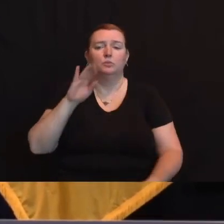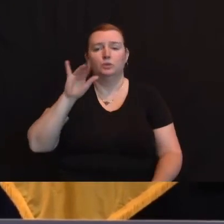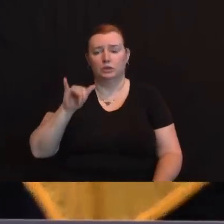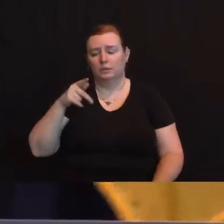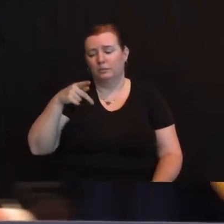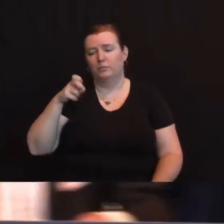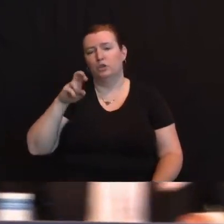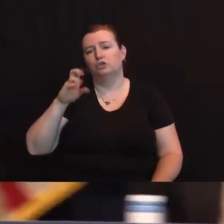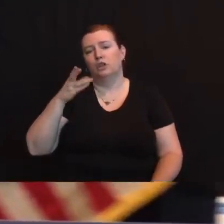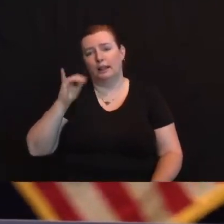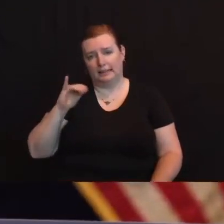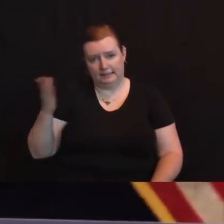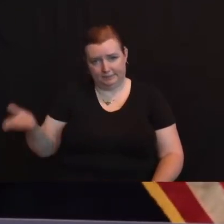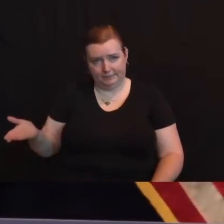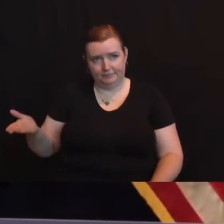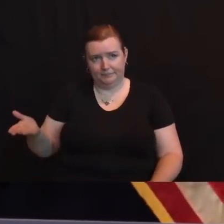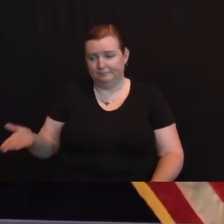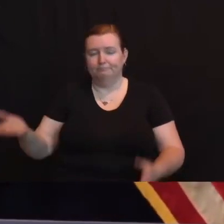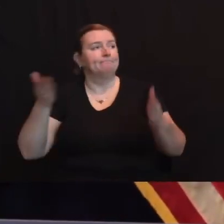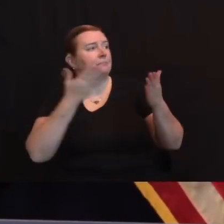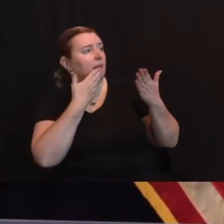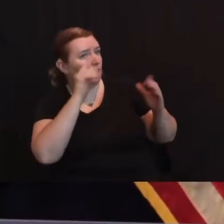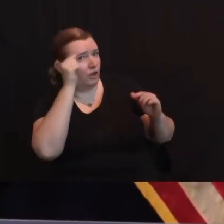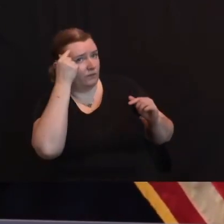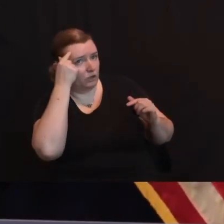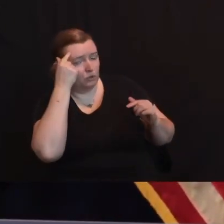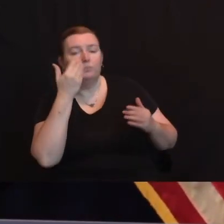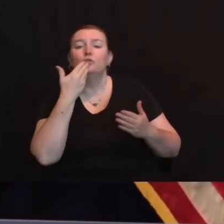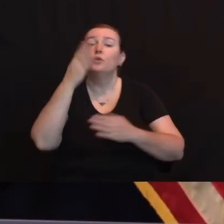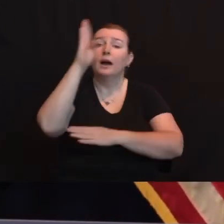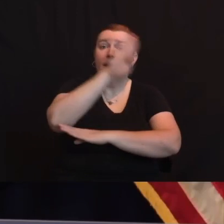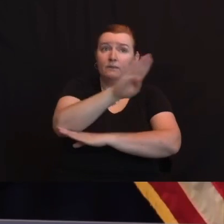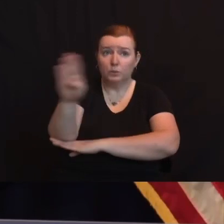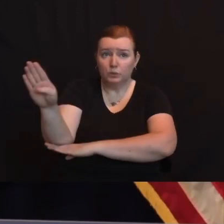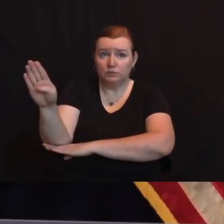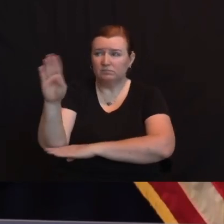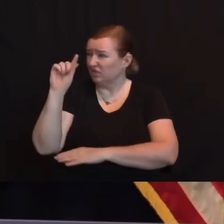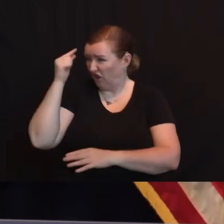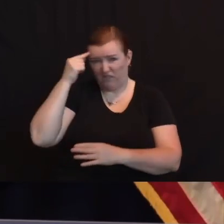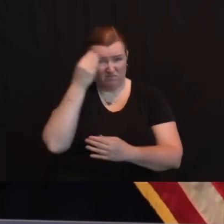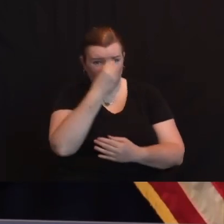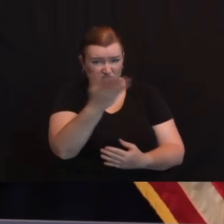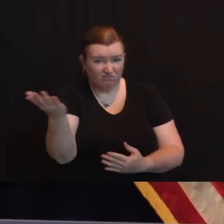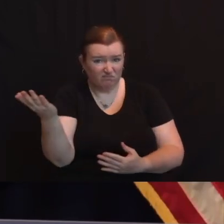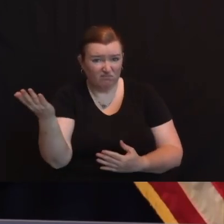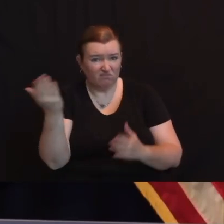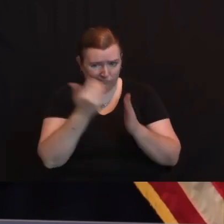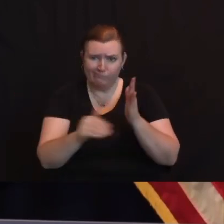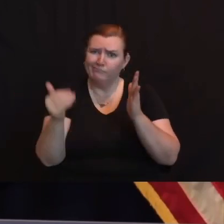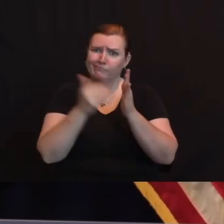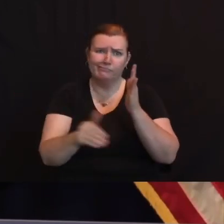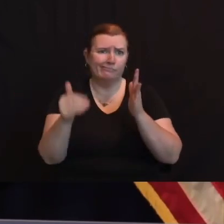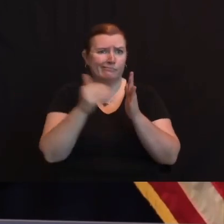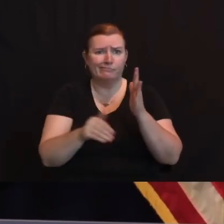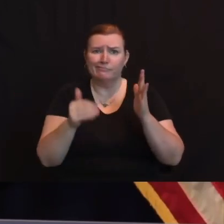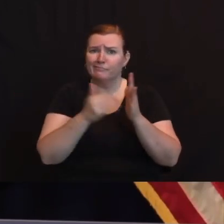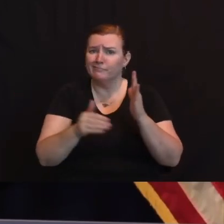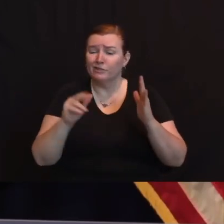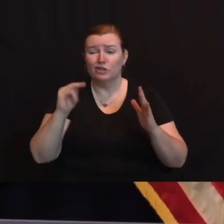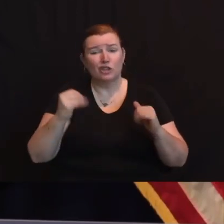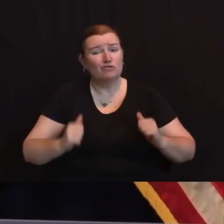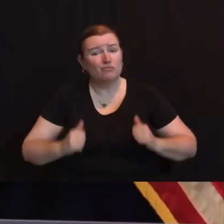Persichilli. Thank you, Governor, and good afternoon. Well, as the Governor has shared repeatedly, New Jersey residents worked